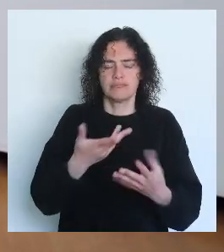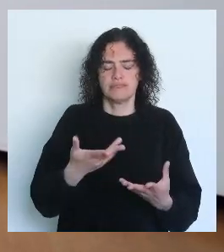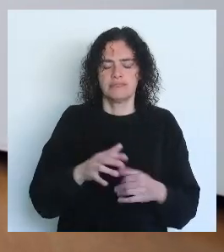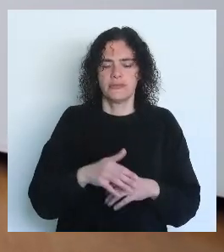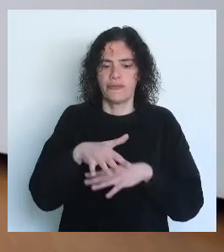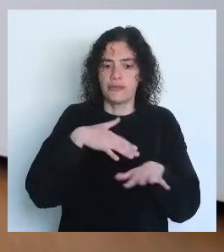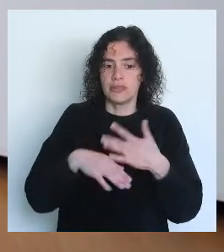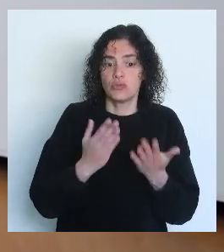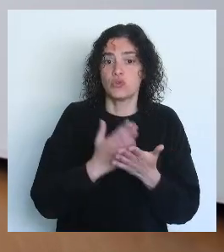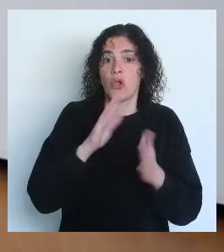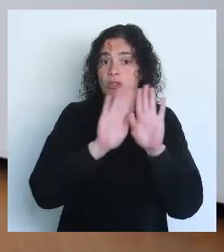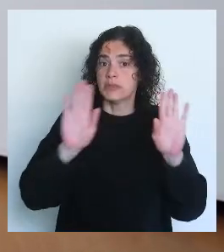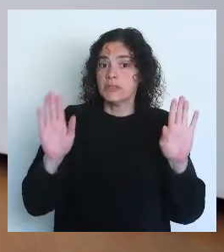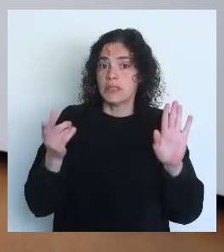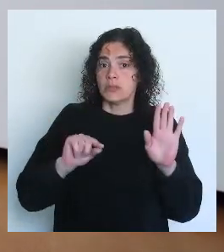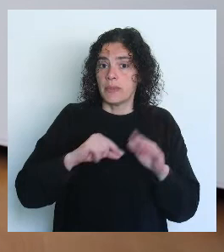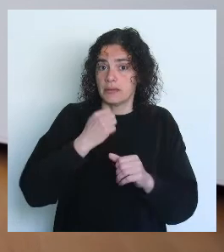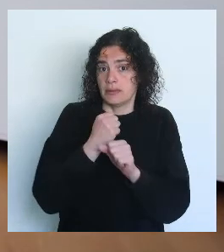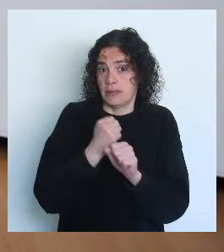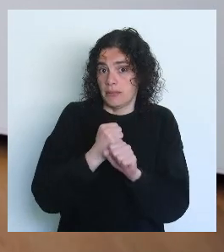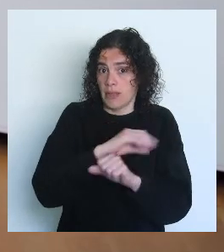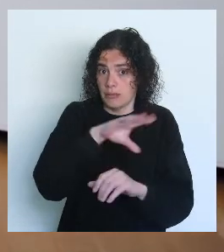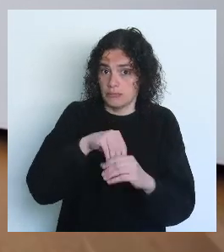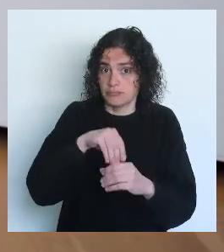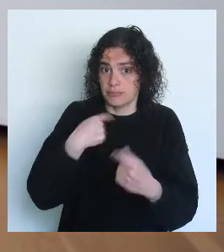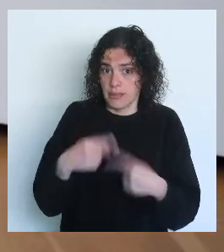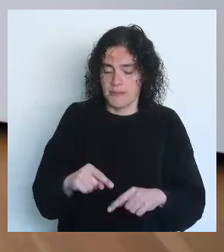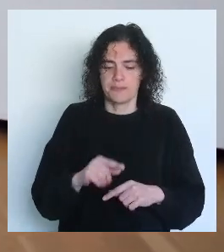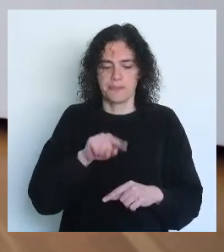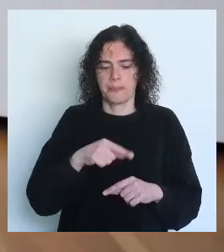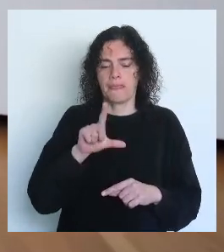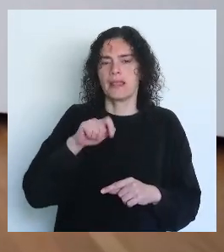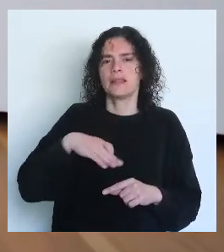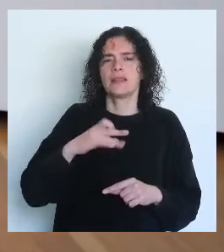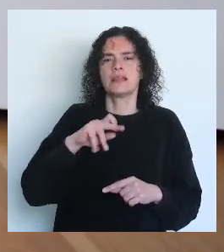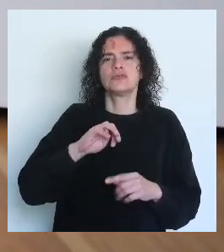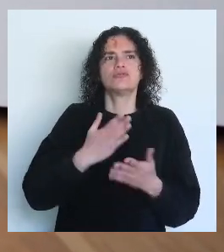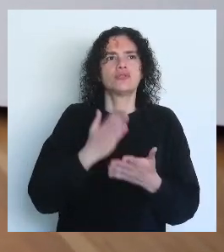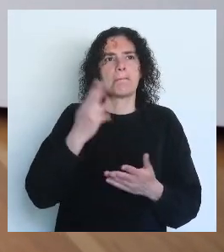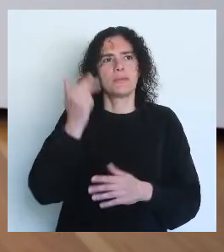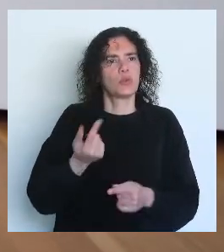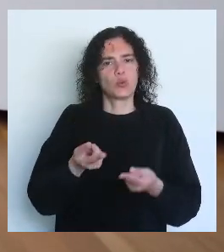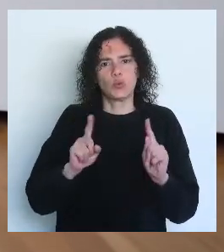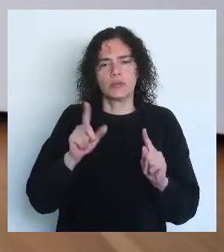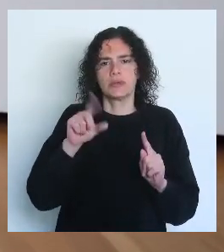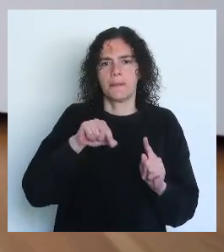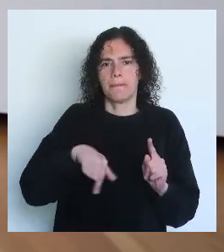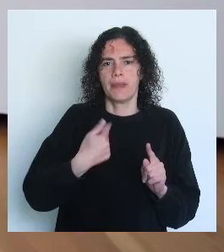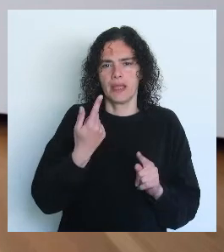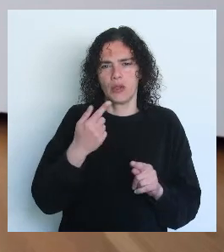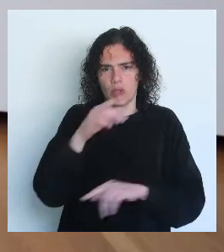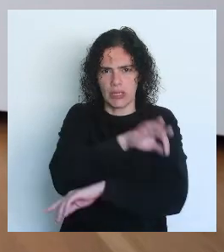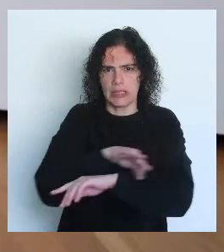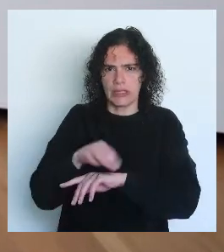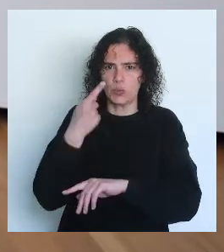part of the making of not only the exhibition, but the making of the work. Lanhas was not only a painter, he was